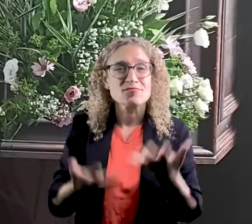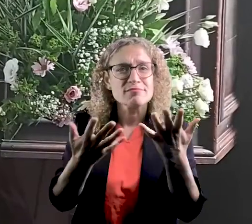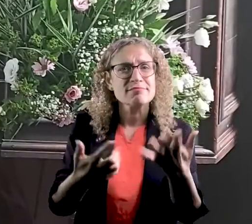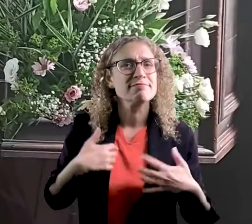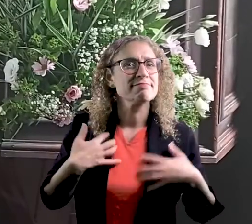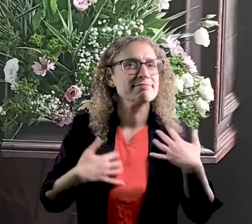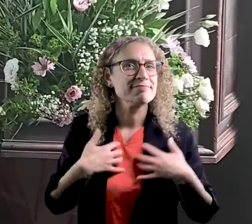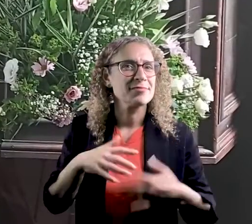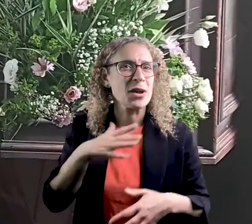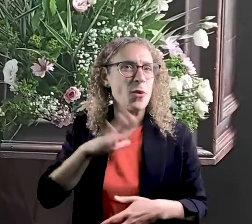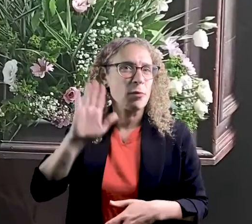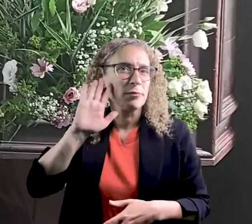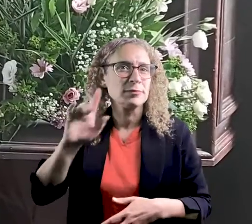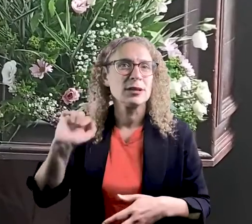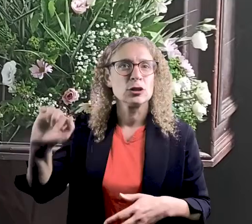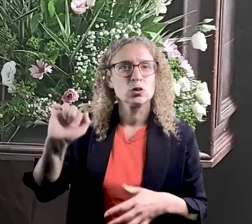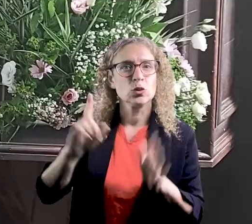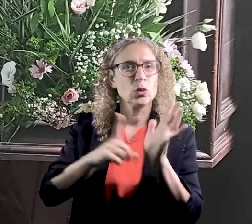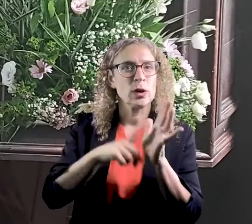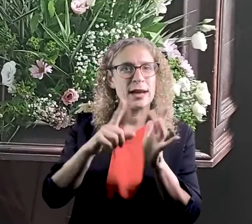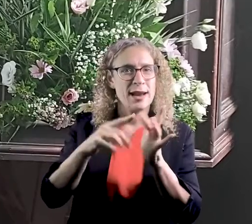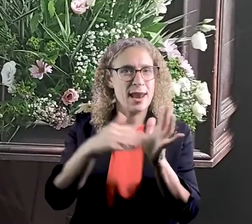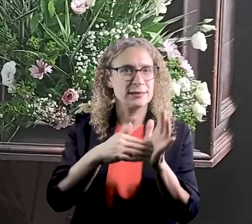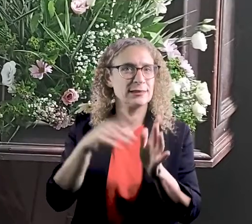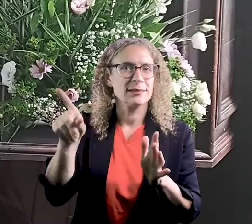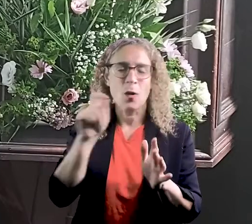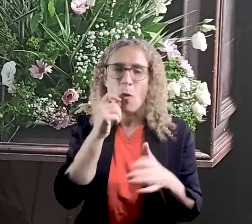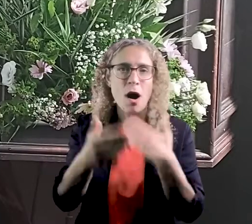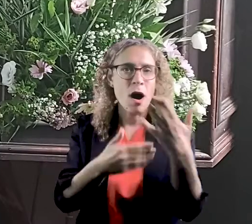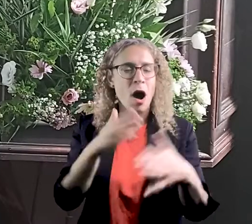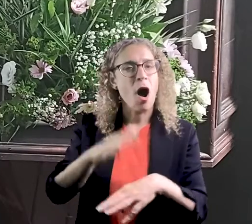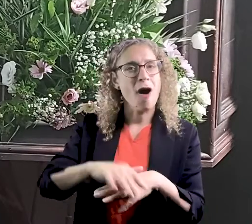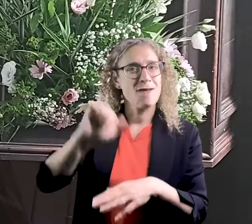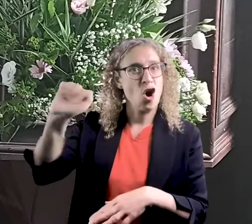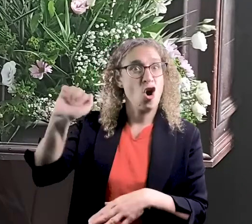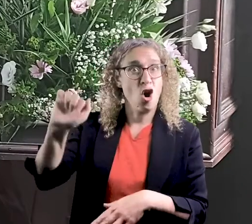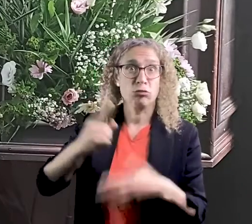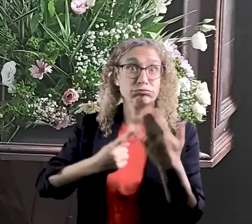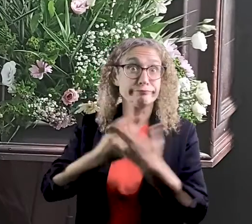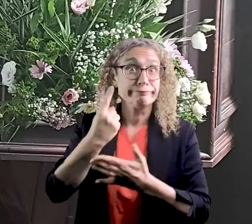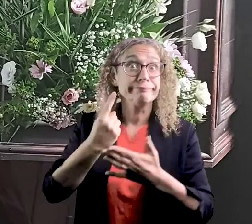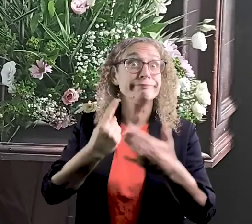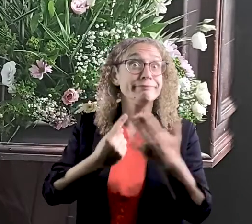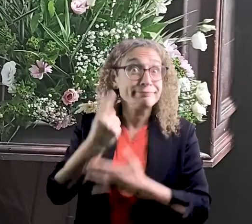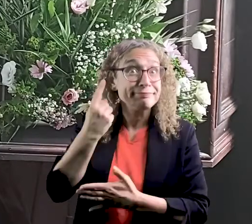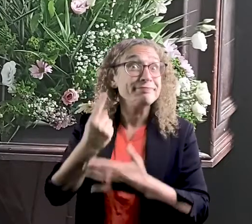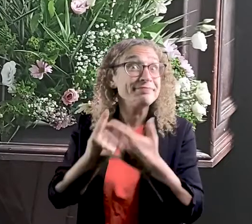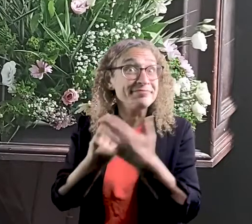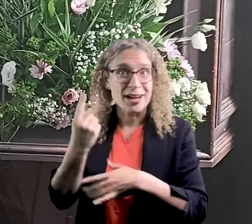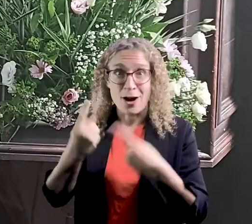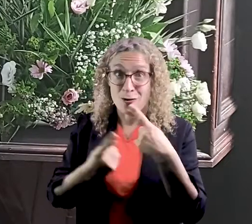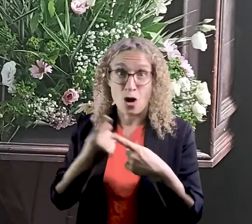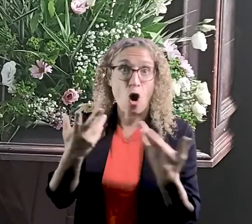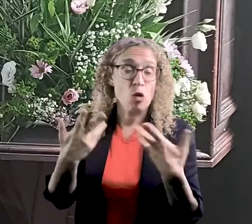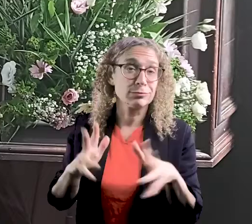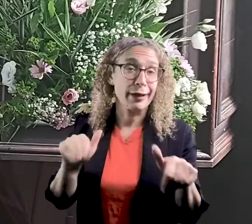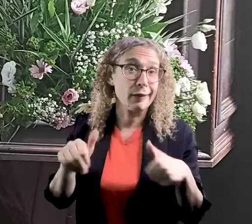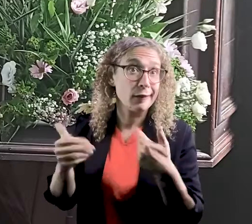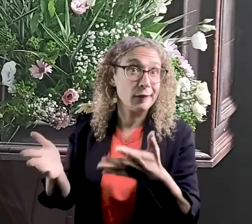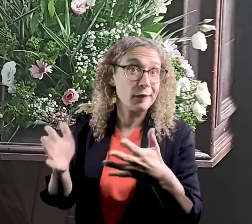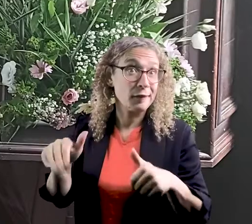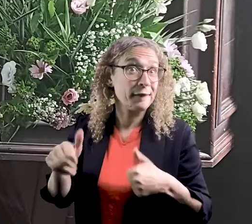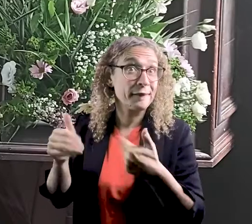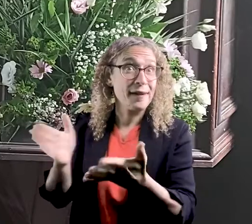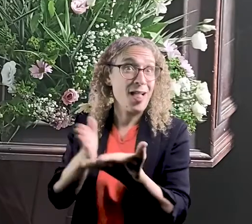And now we're going to hear from Liz, who's going to tell us about the many ways in which God has blessed